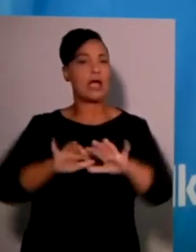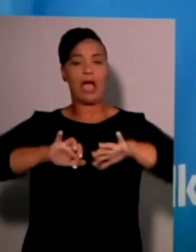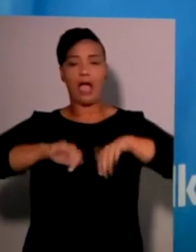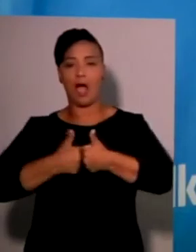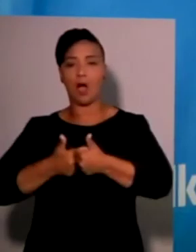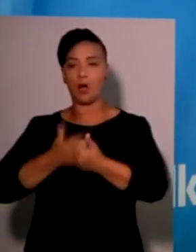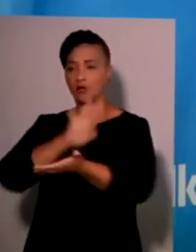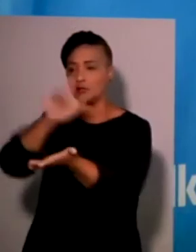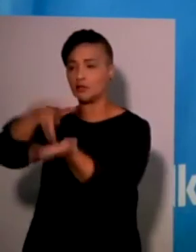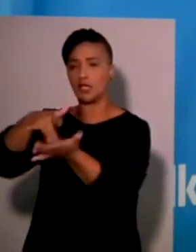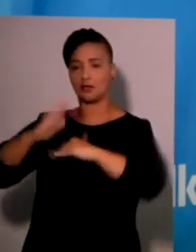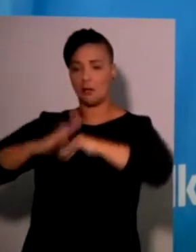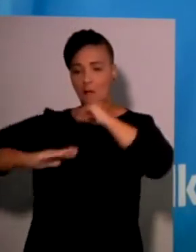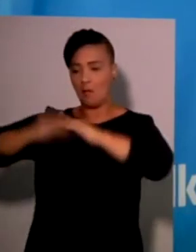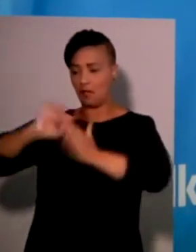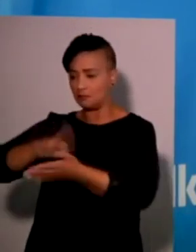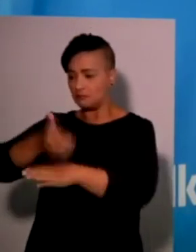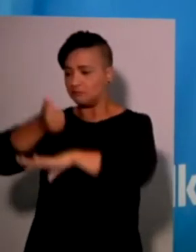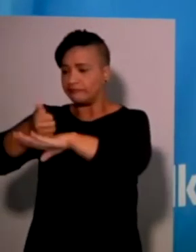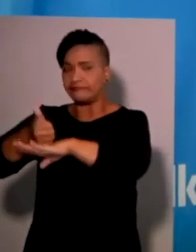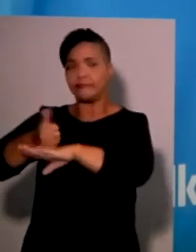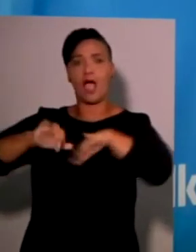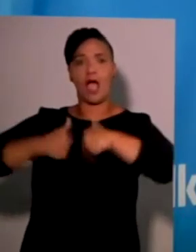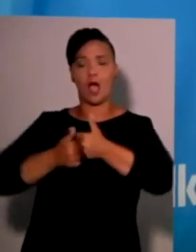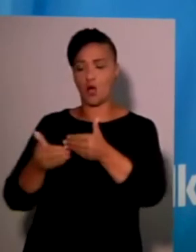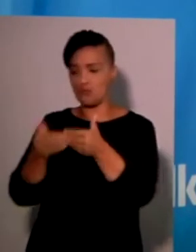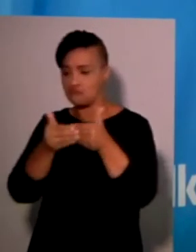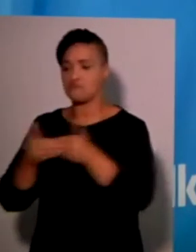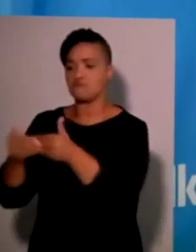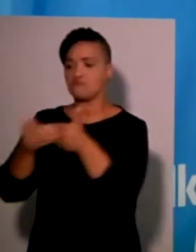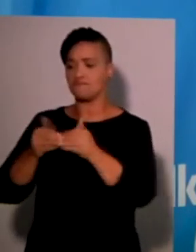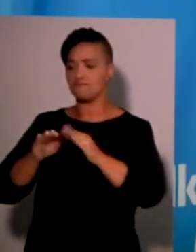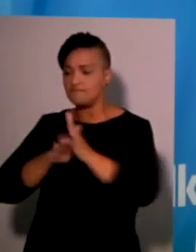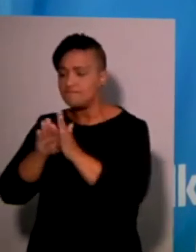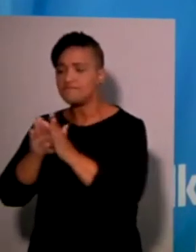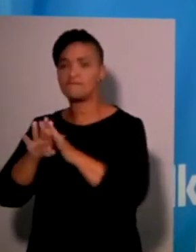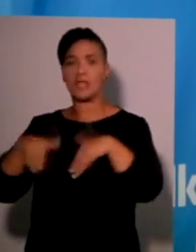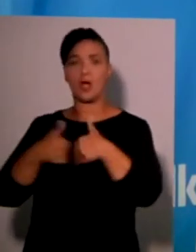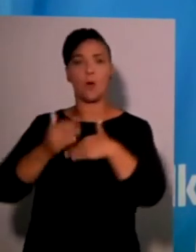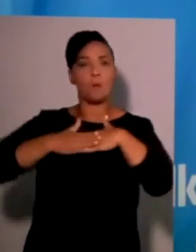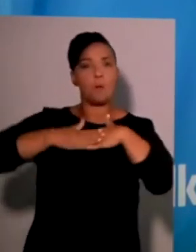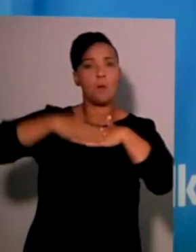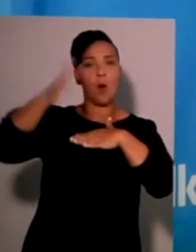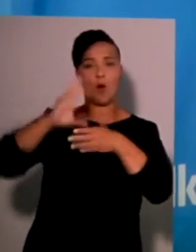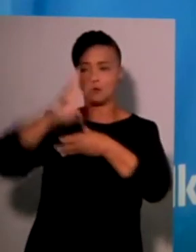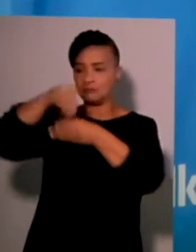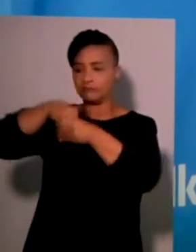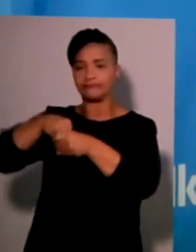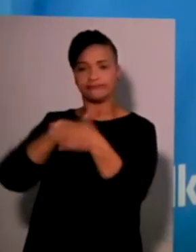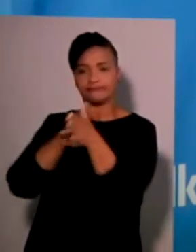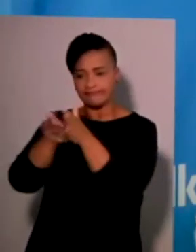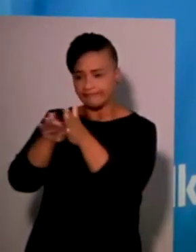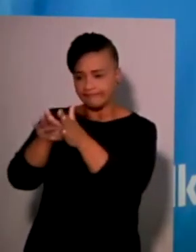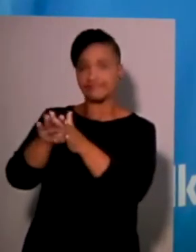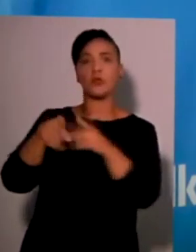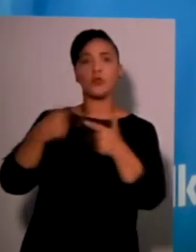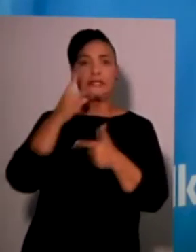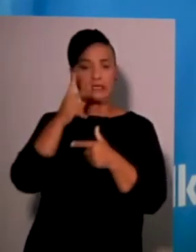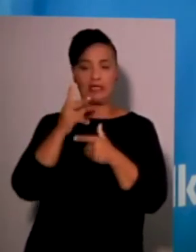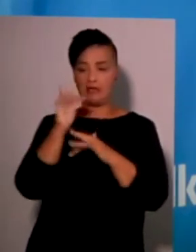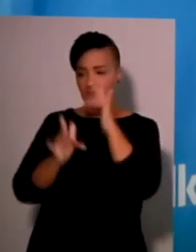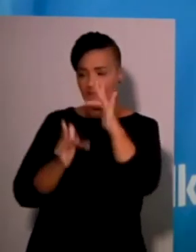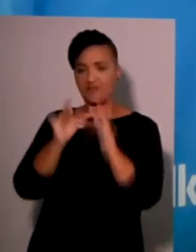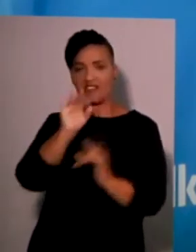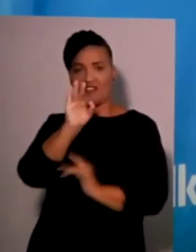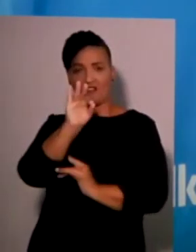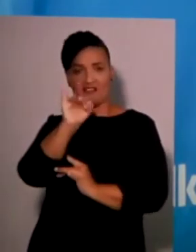sites, how we look after the capacity, how we deploy massive MIMO, how we make sure that we have fiber to as many